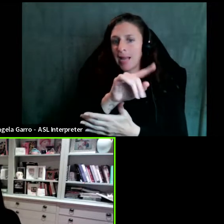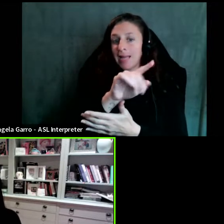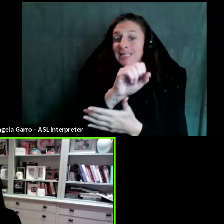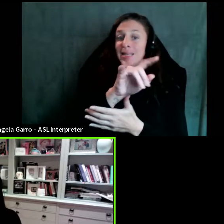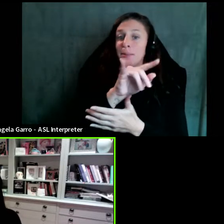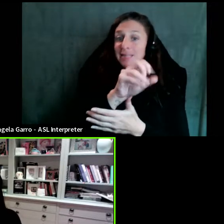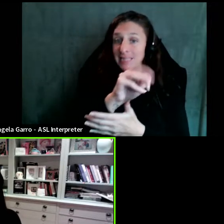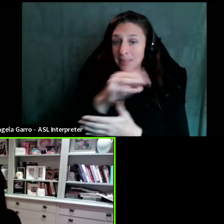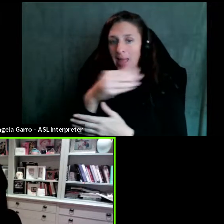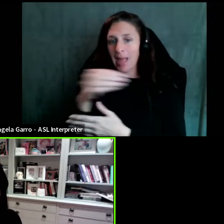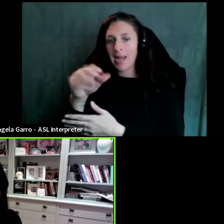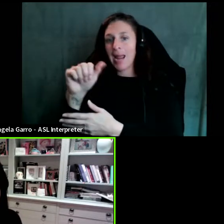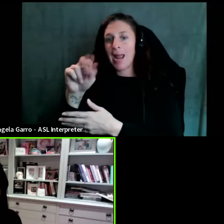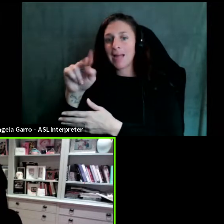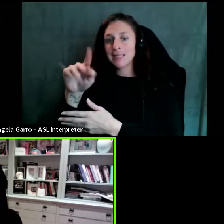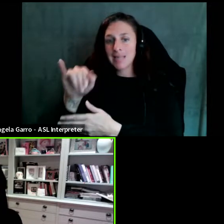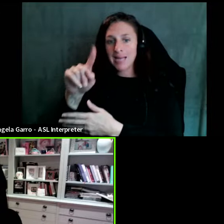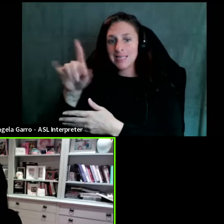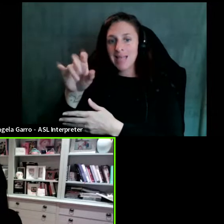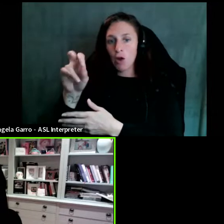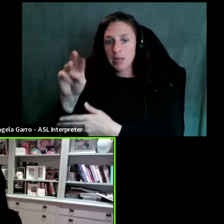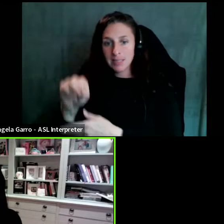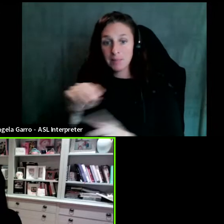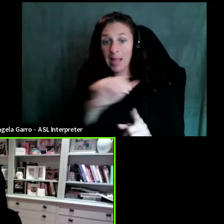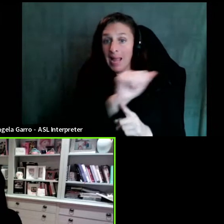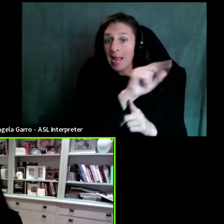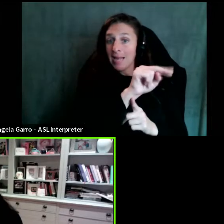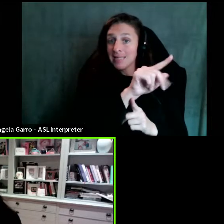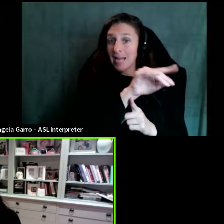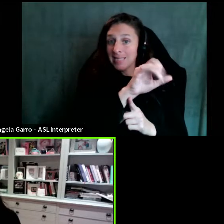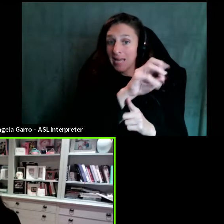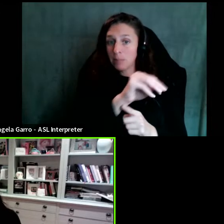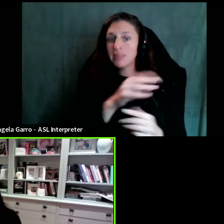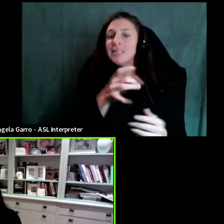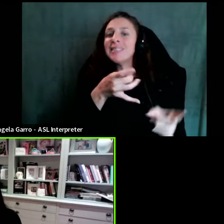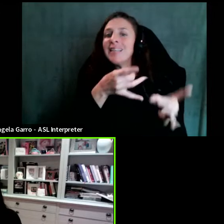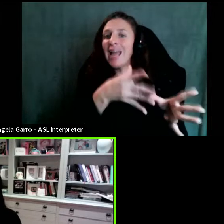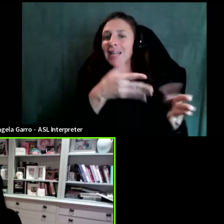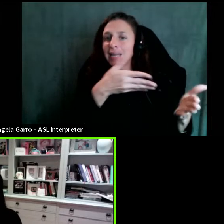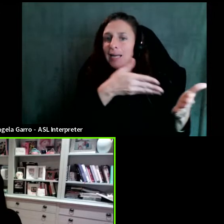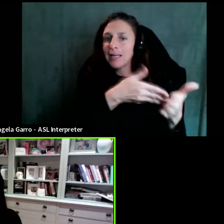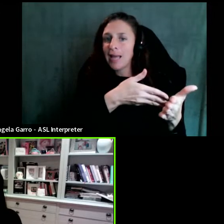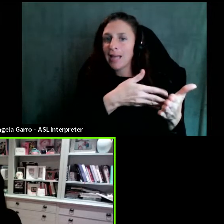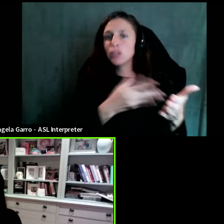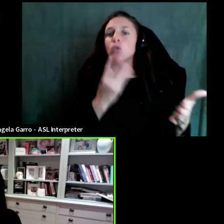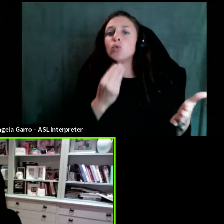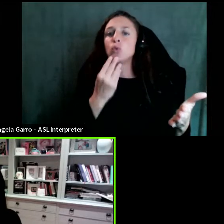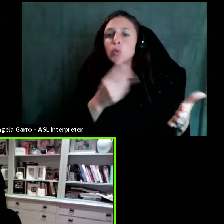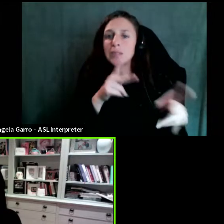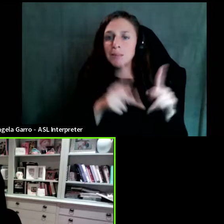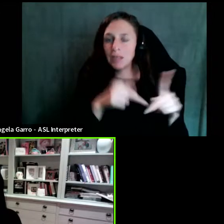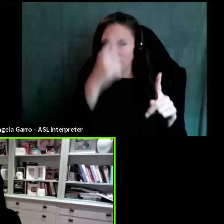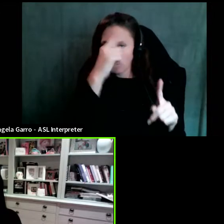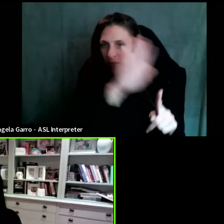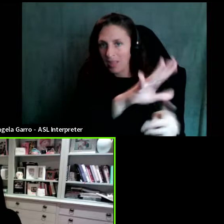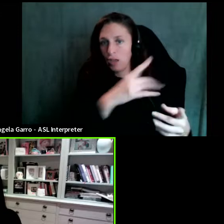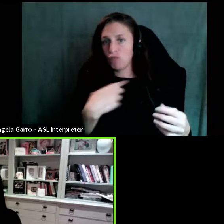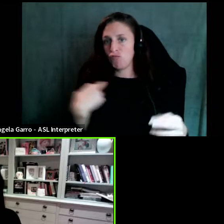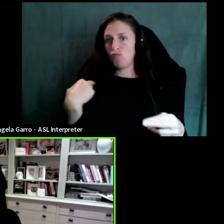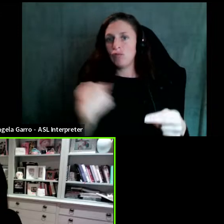anti-Zionism. Anti-Semitism is hate against Jewish people for their religion, and